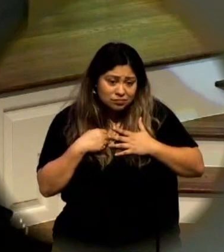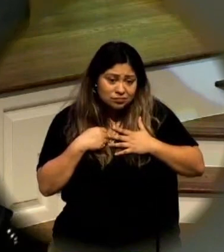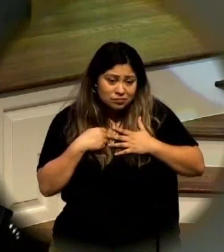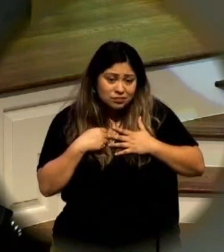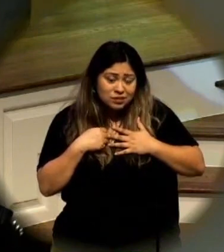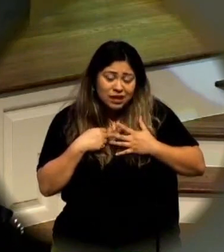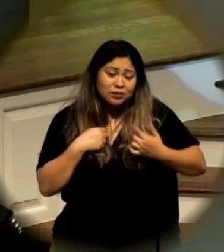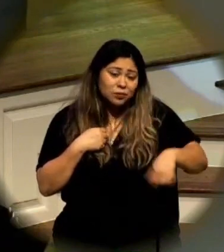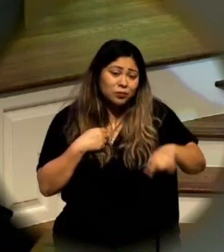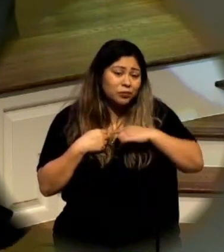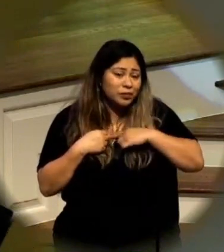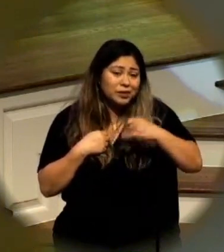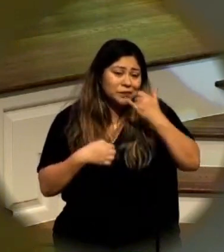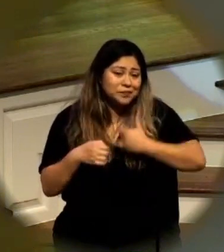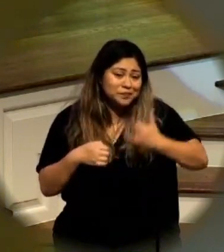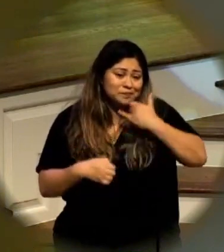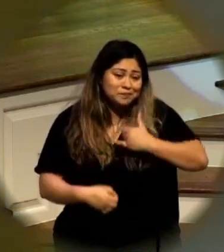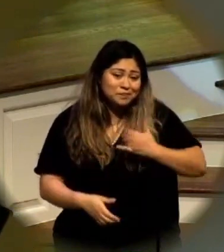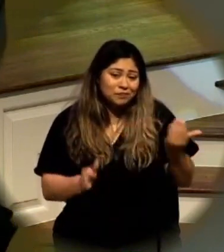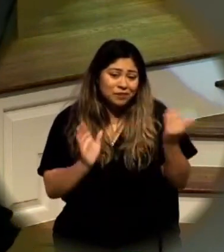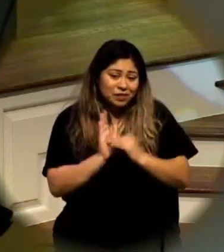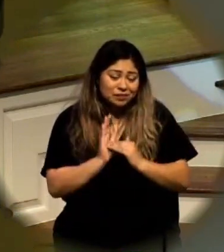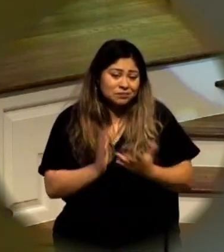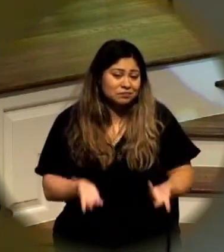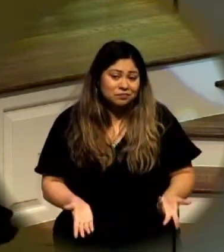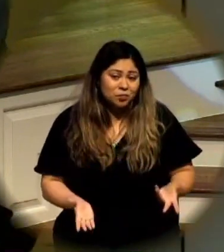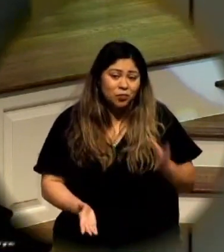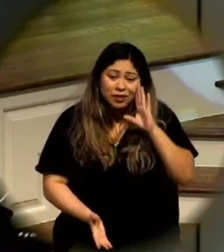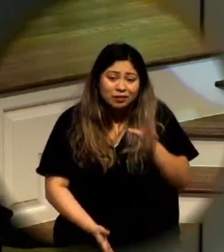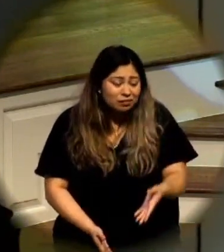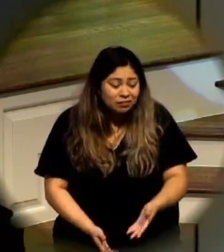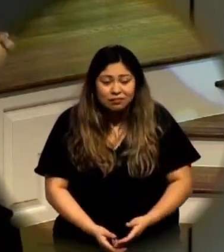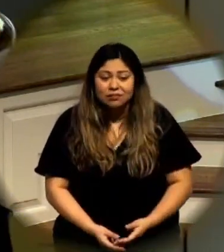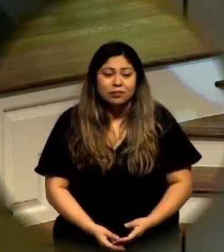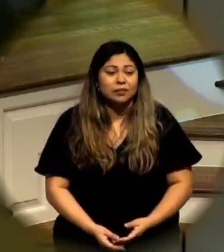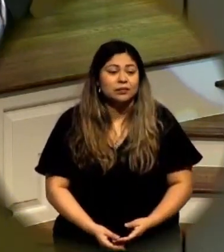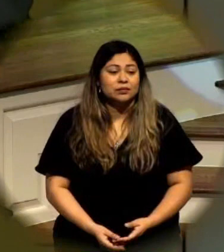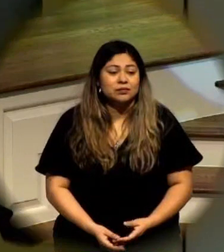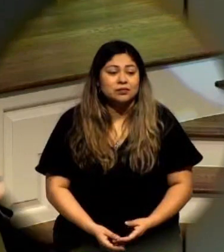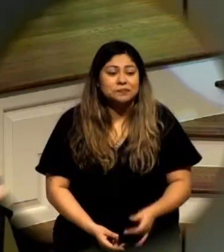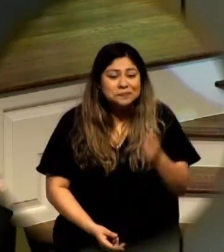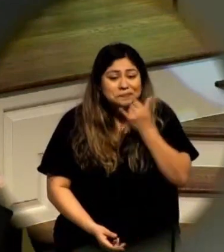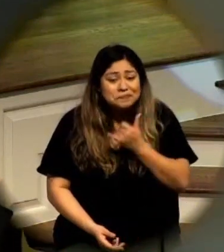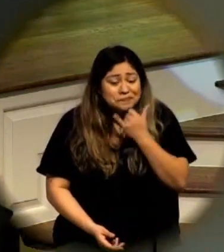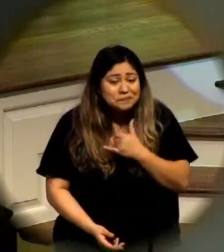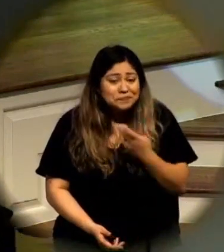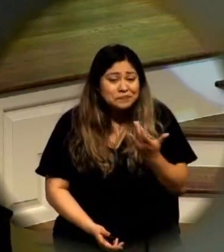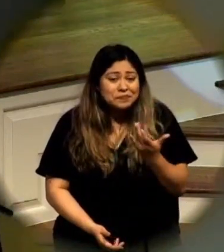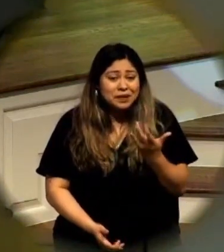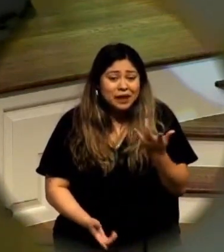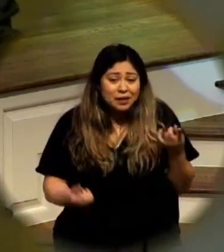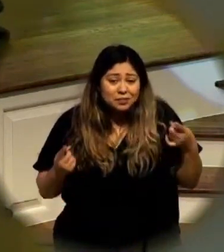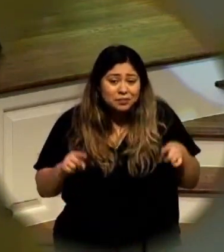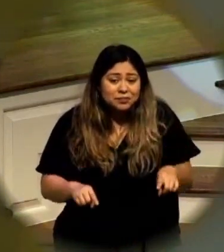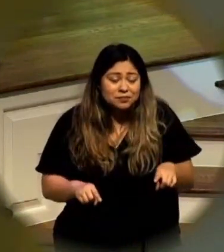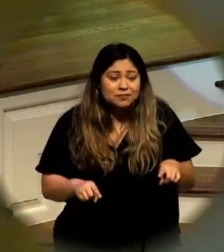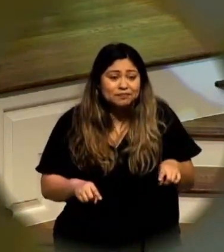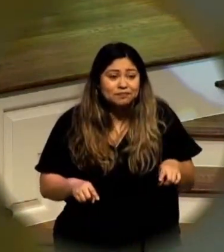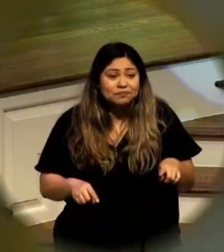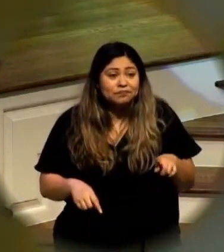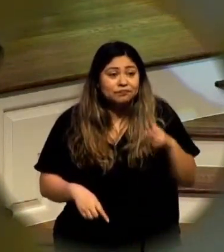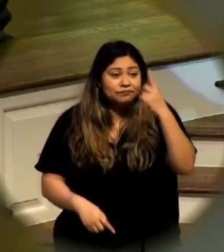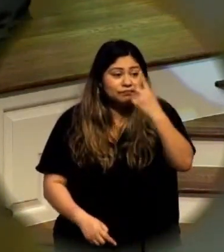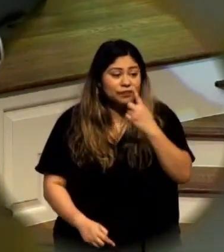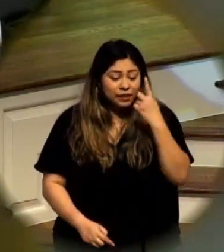mess up. That when we mess up and when we make mistakes and when things don't go the way we intend for them to